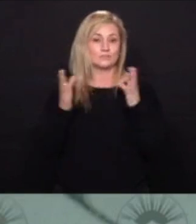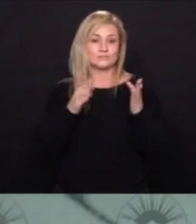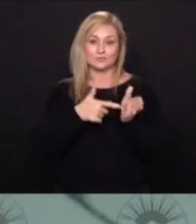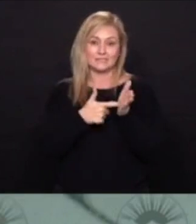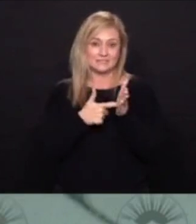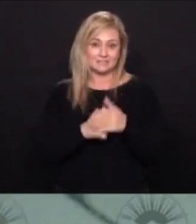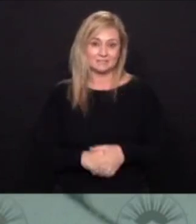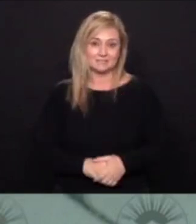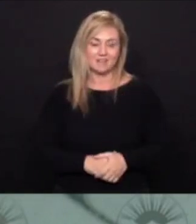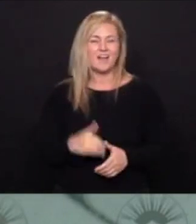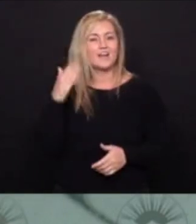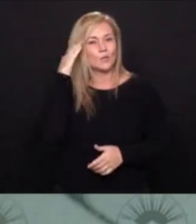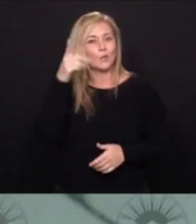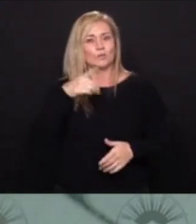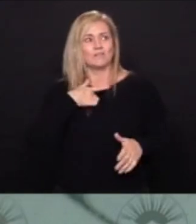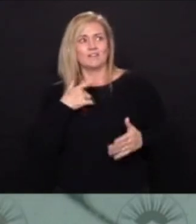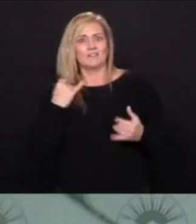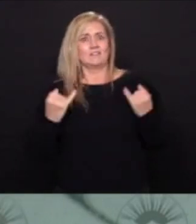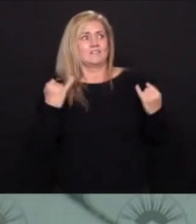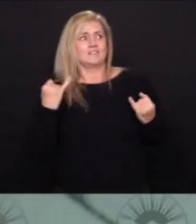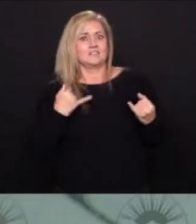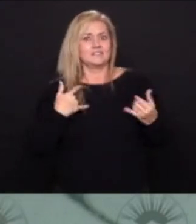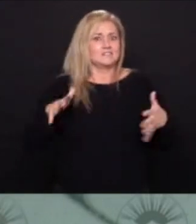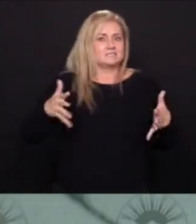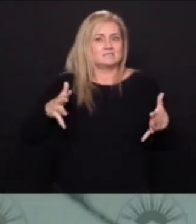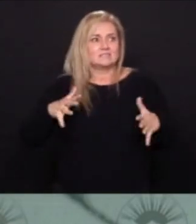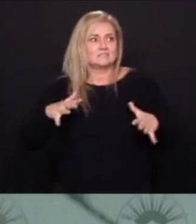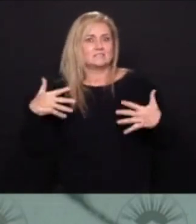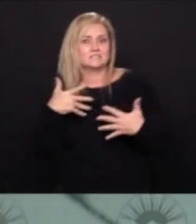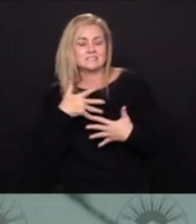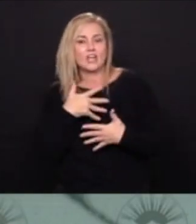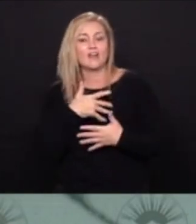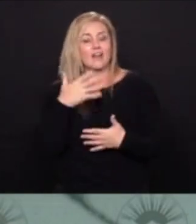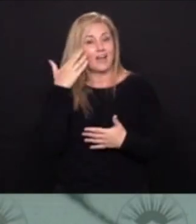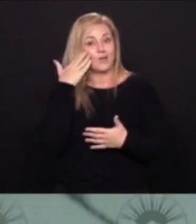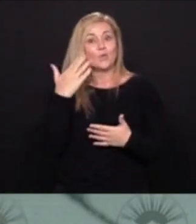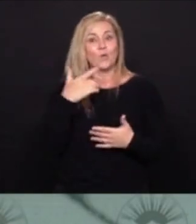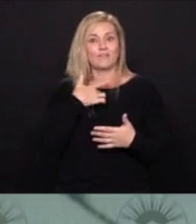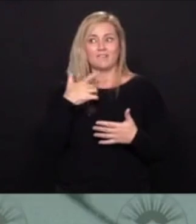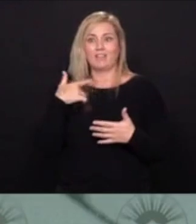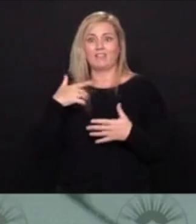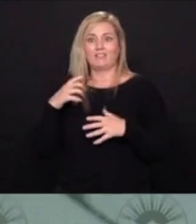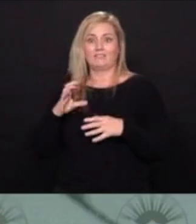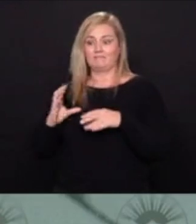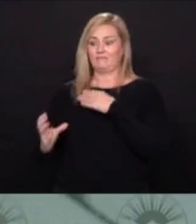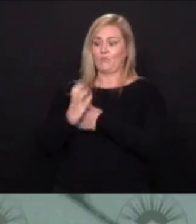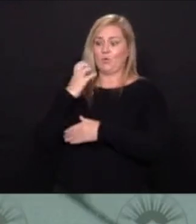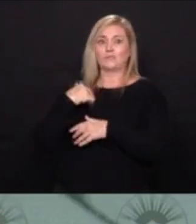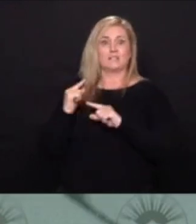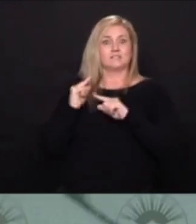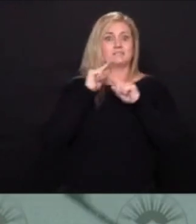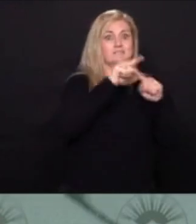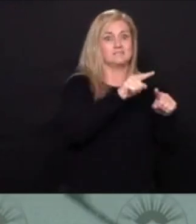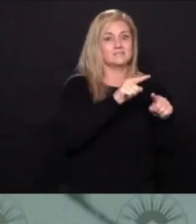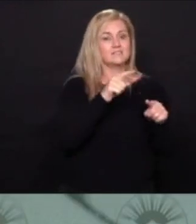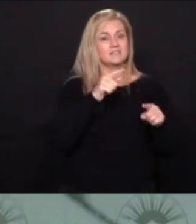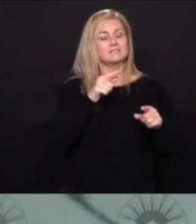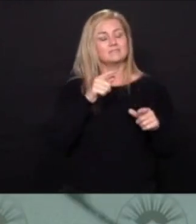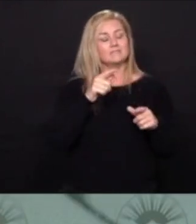seem uncertain, and I know that while there are lots of dangers in encampments, there is also a sense of community.